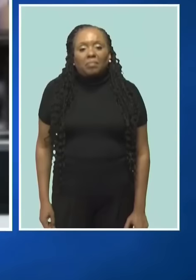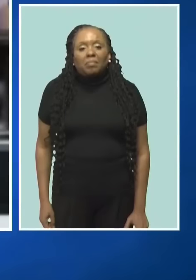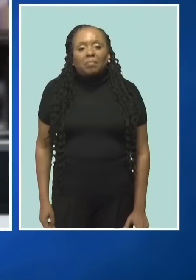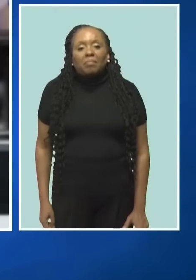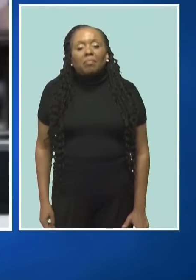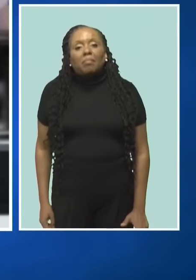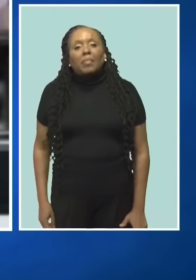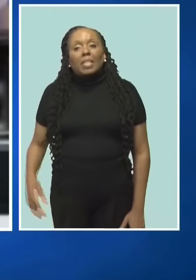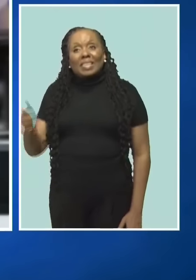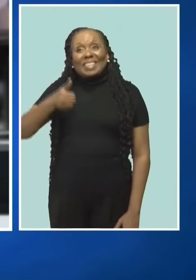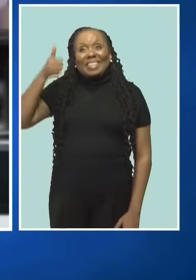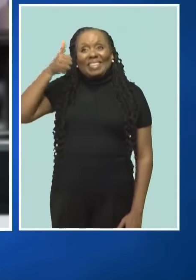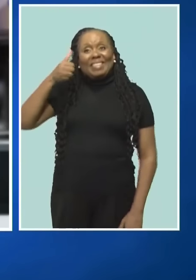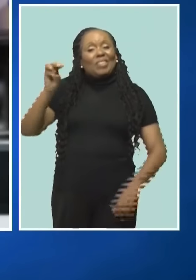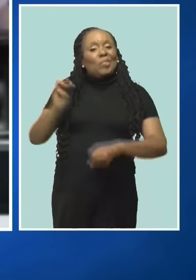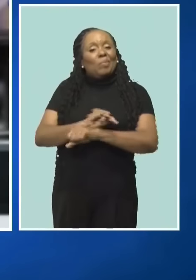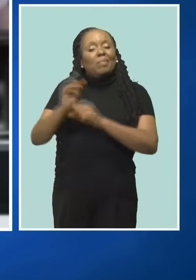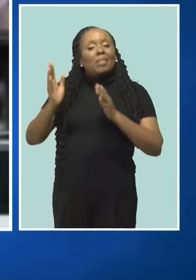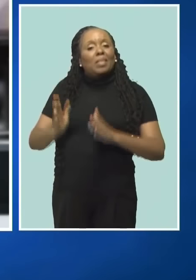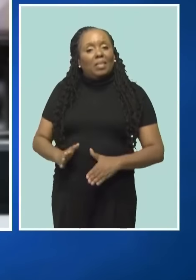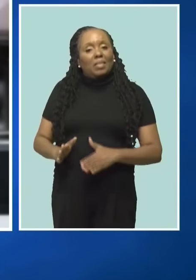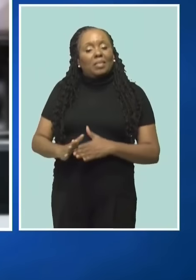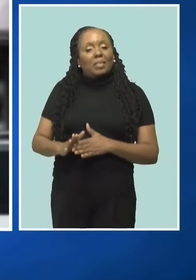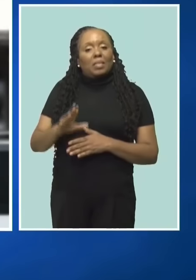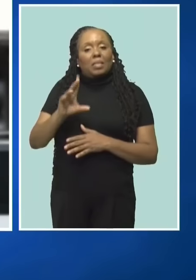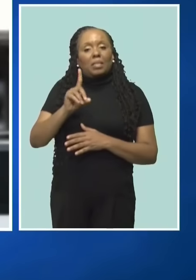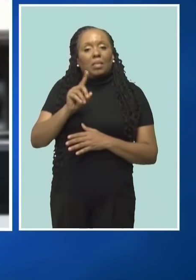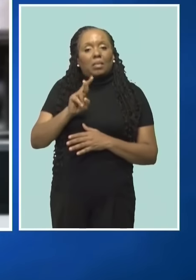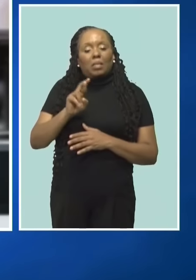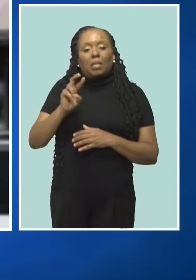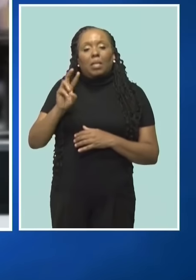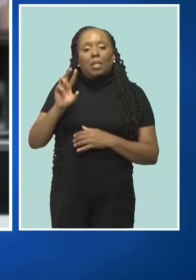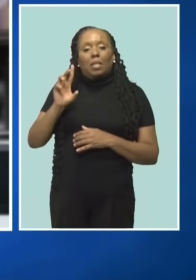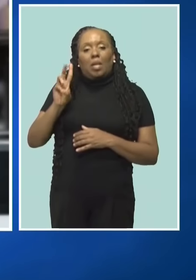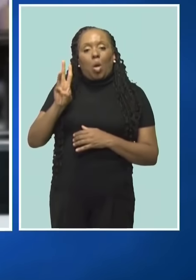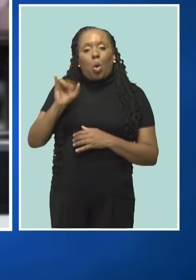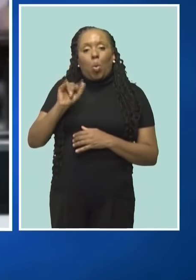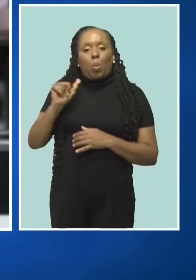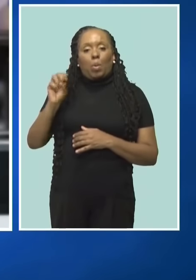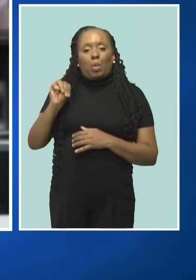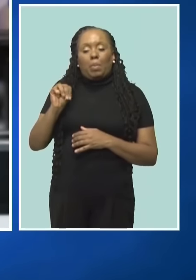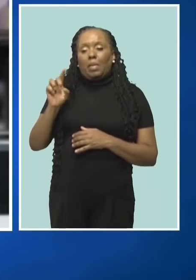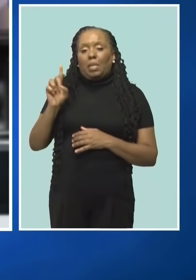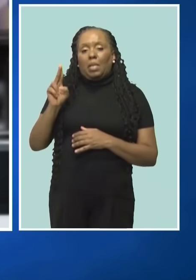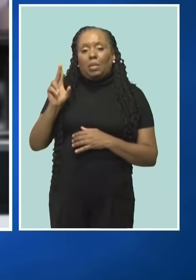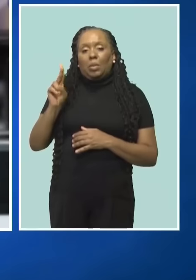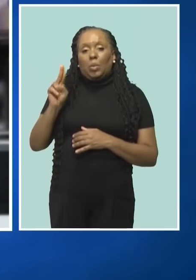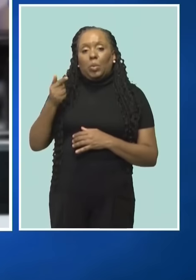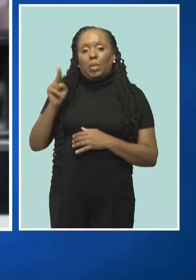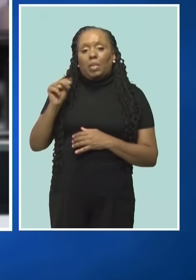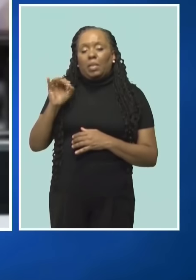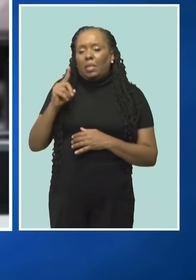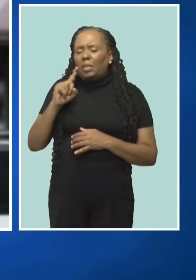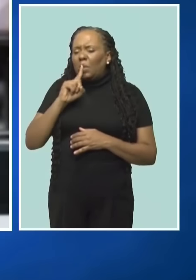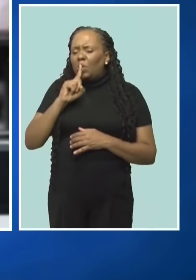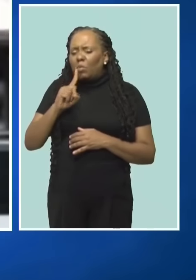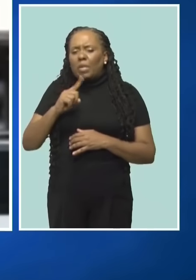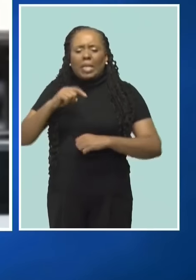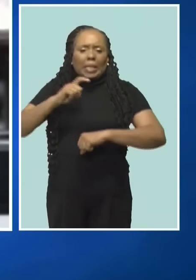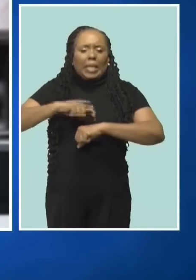Meanwhile, Senior Minister in the Prime Minister's office, Dr. William Duguid, says the resolution is timely and he looks forward to the